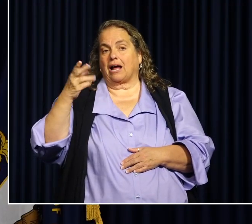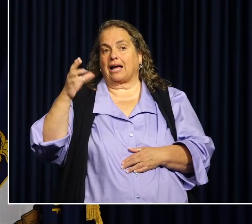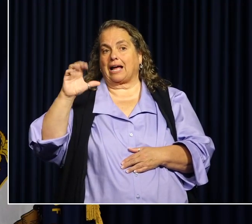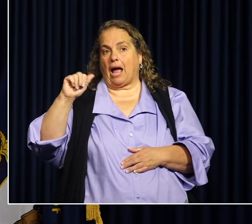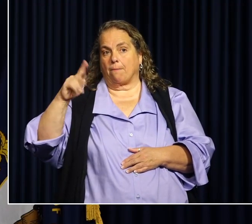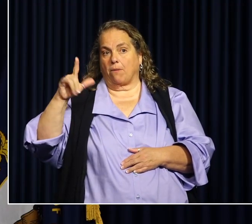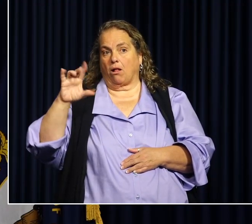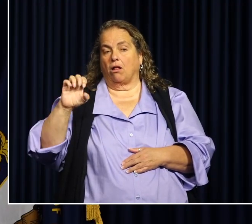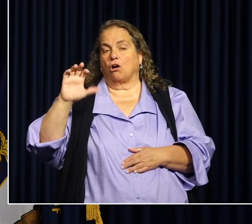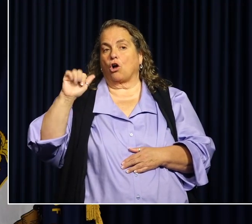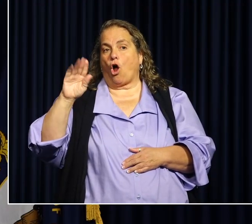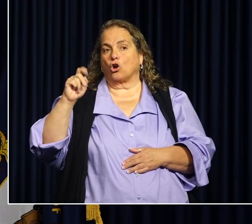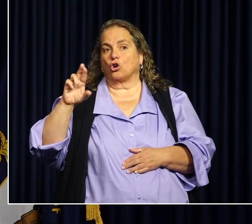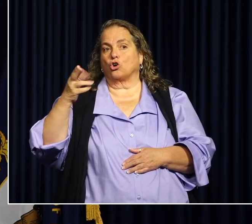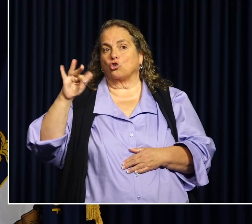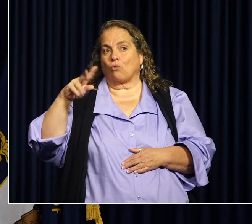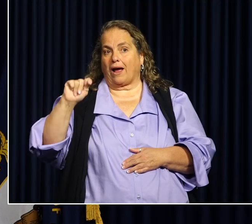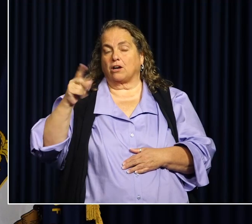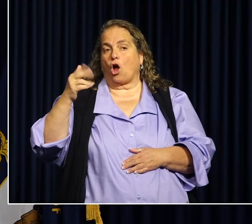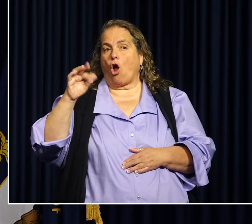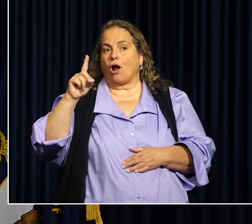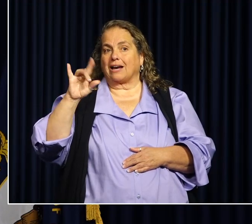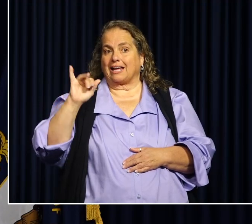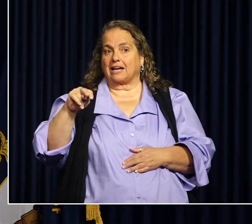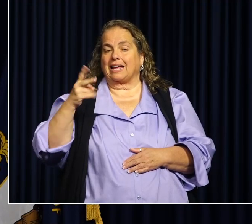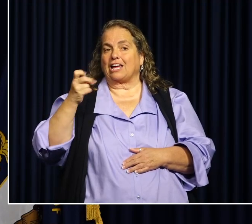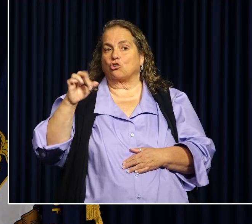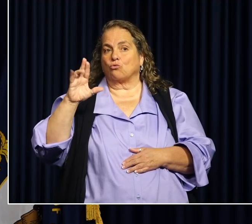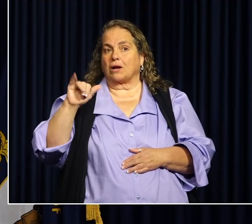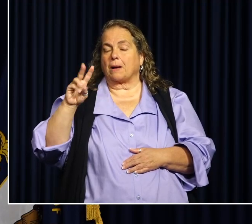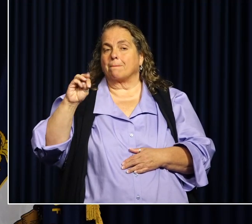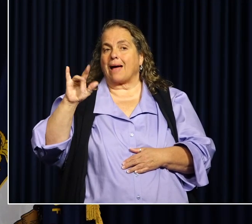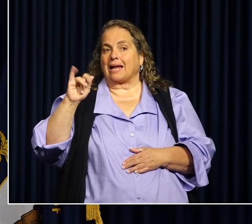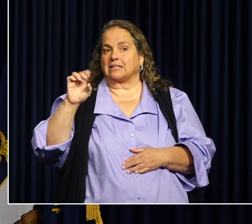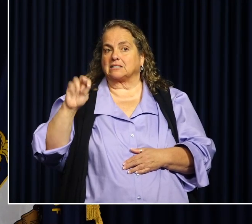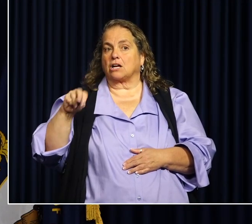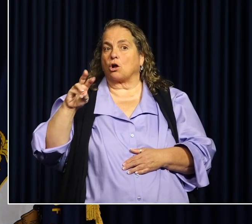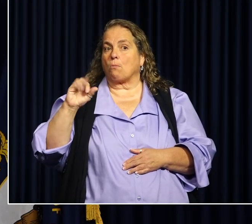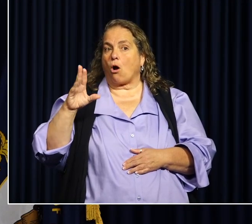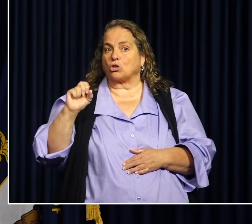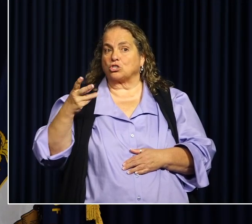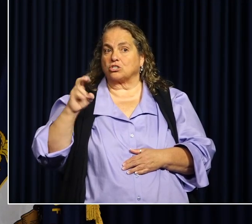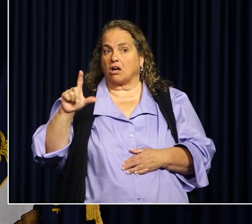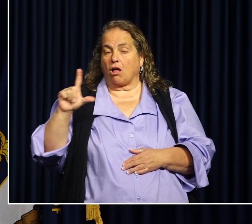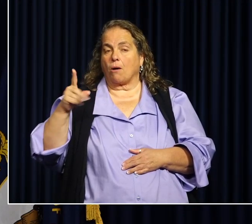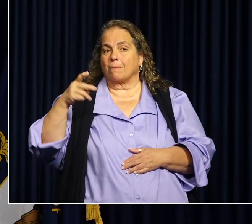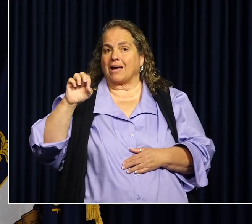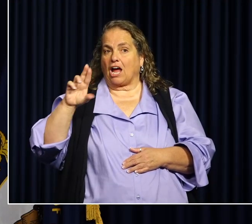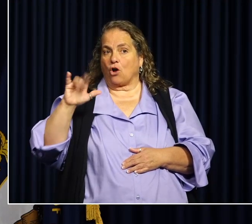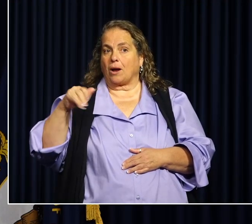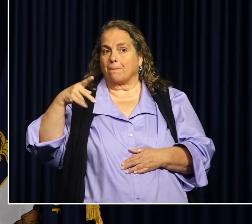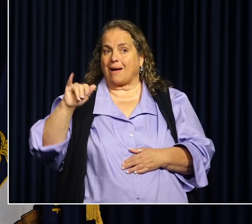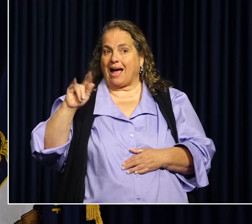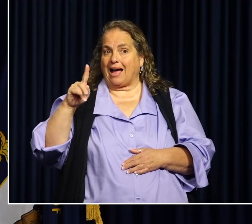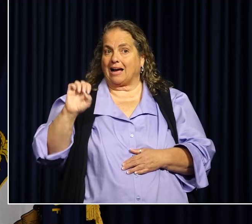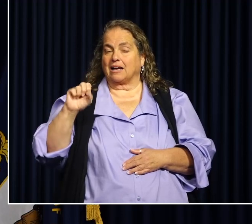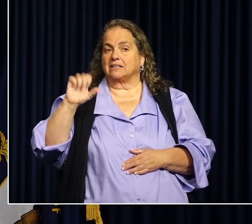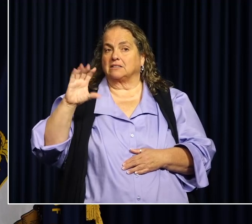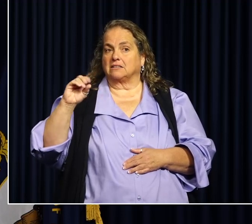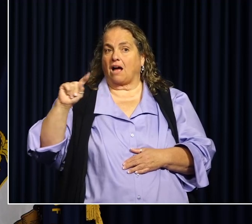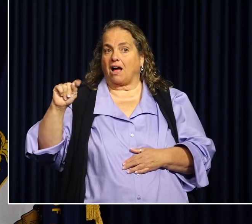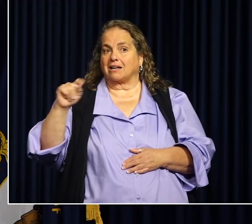Carter, Grant, Hardin, Henry, Madison, Marshall, Perry, Pike,